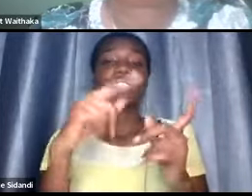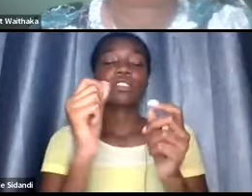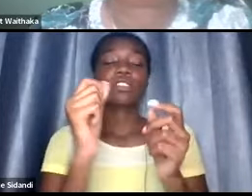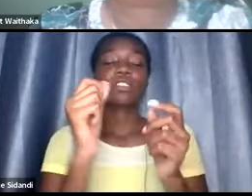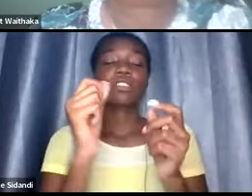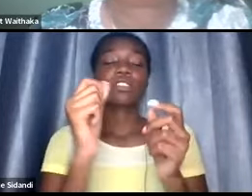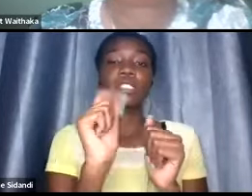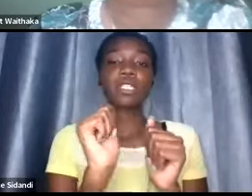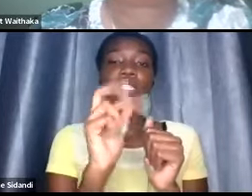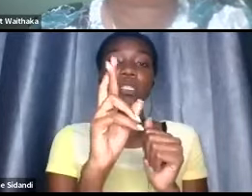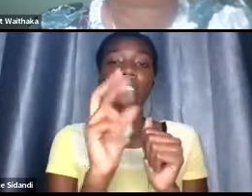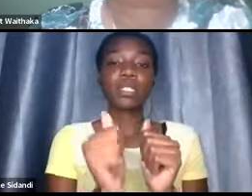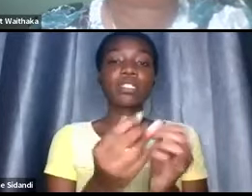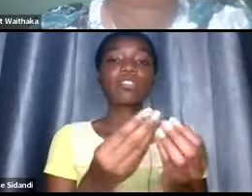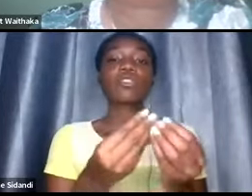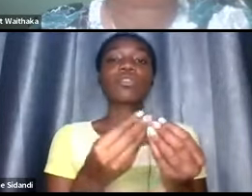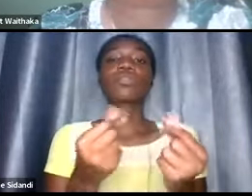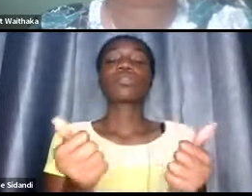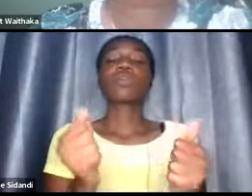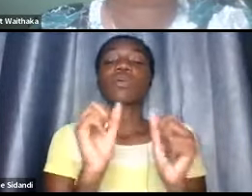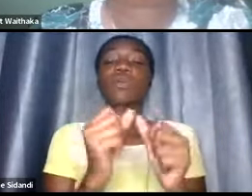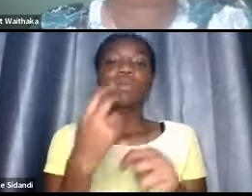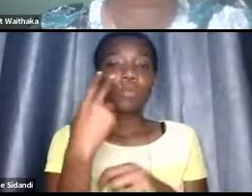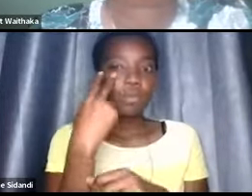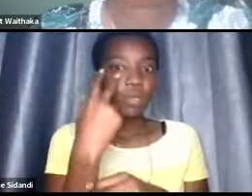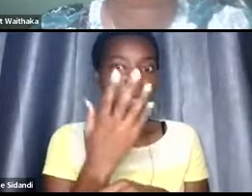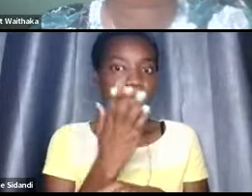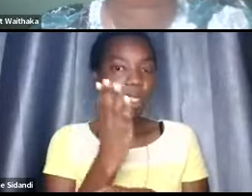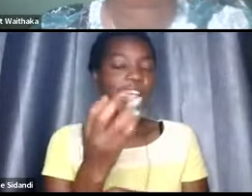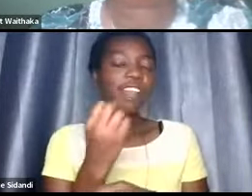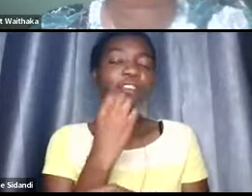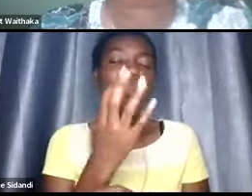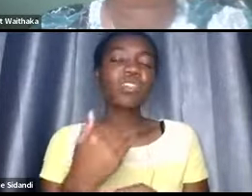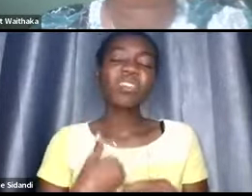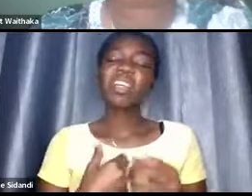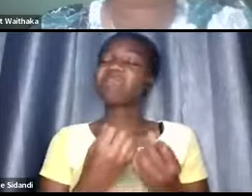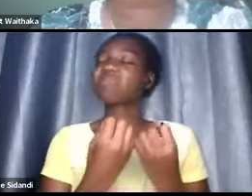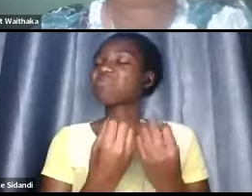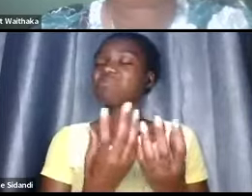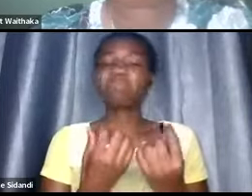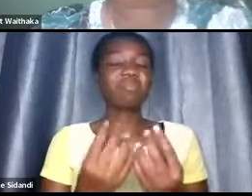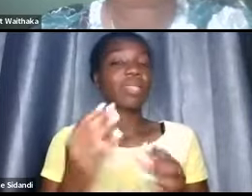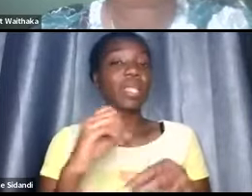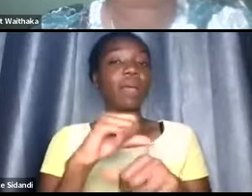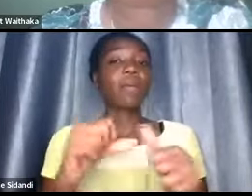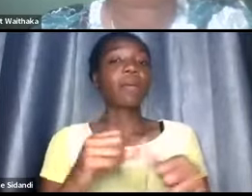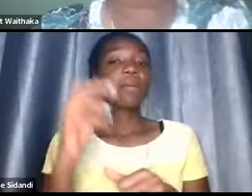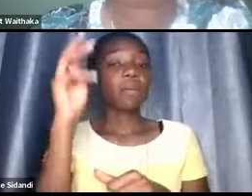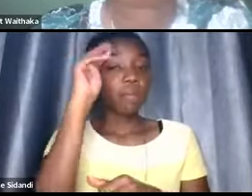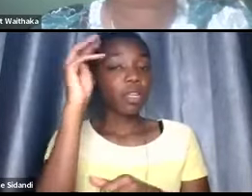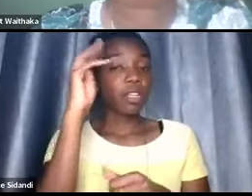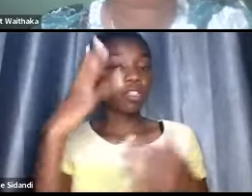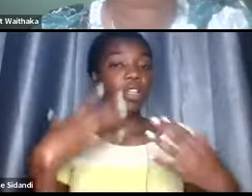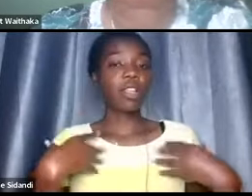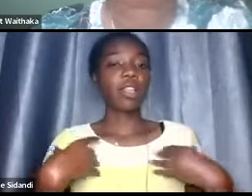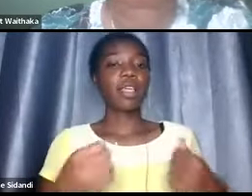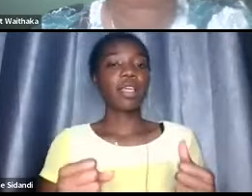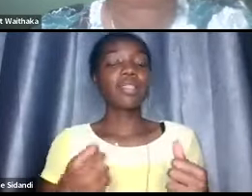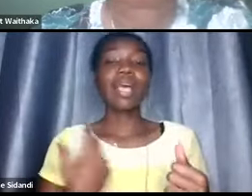Kevin is about to share the link, you will see a lot of information there on mental health. That said, it's not to mean that we are not covering more. We